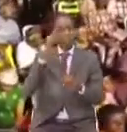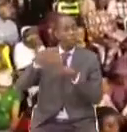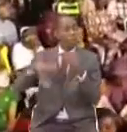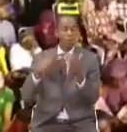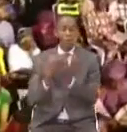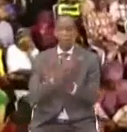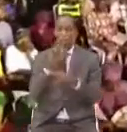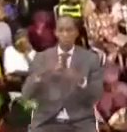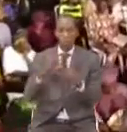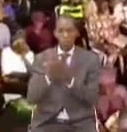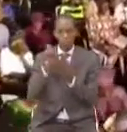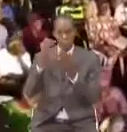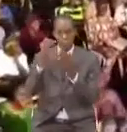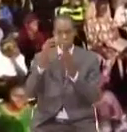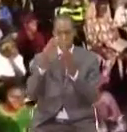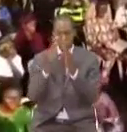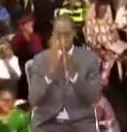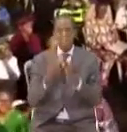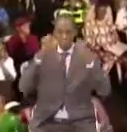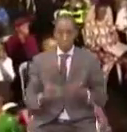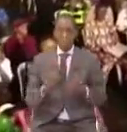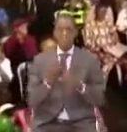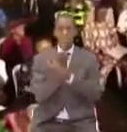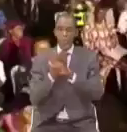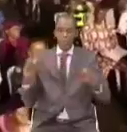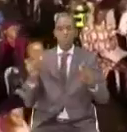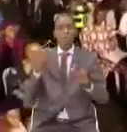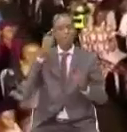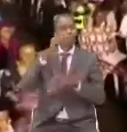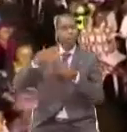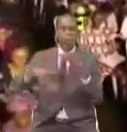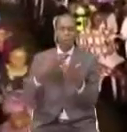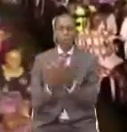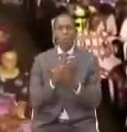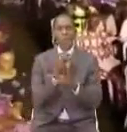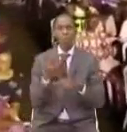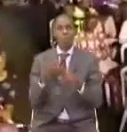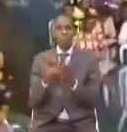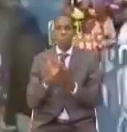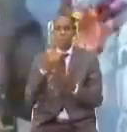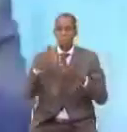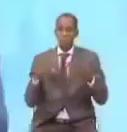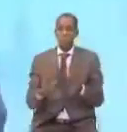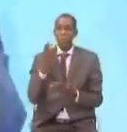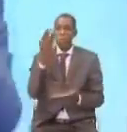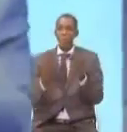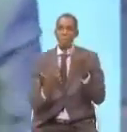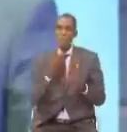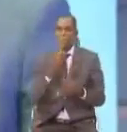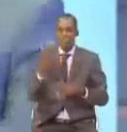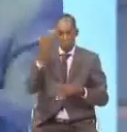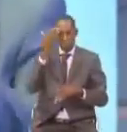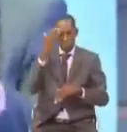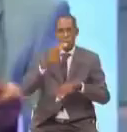all nations. Deliverance, liberation for all nations, that thy way may be known